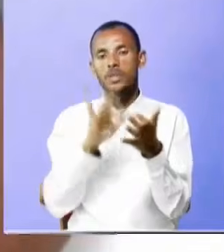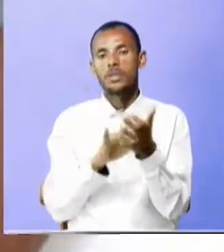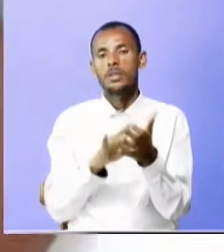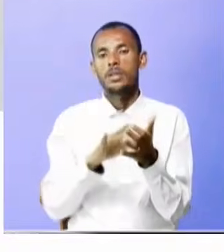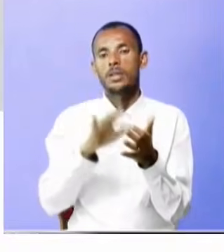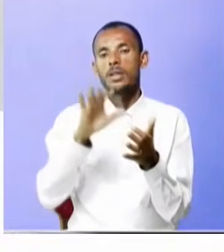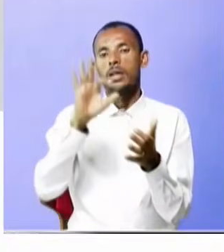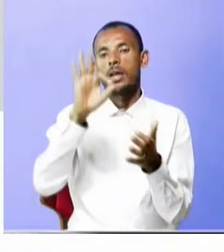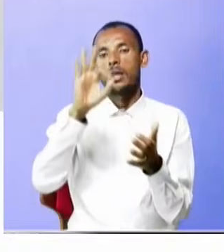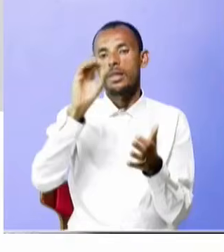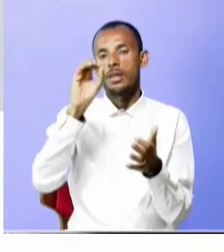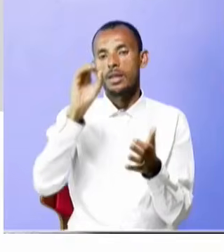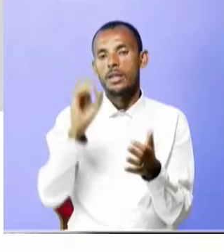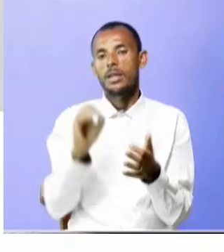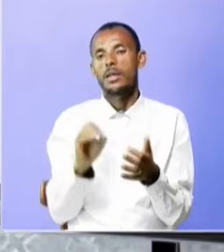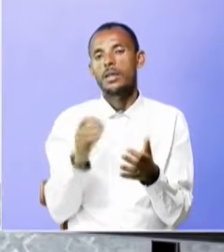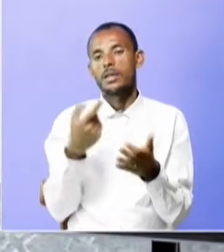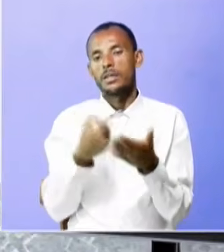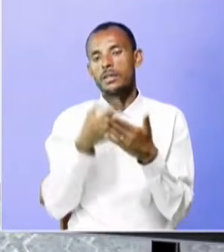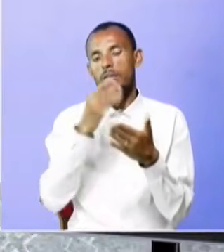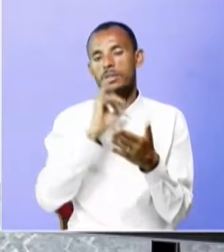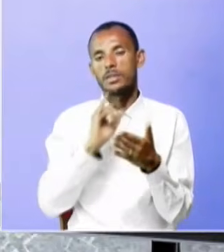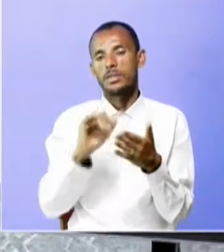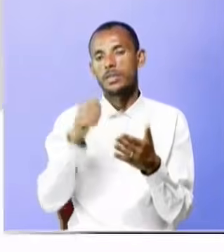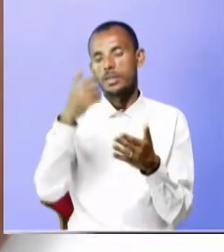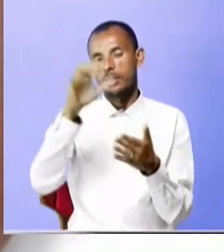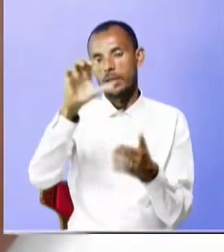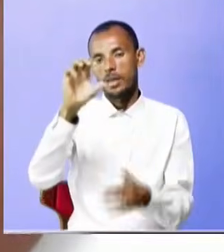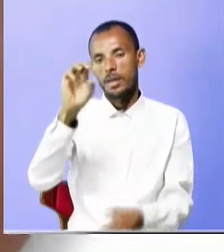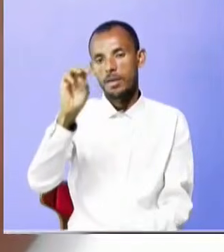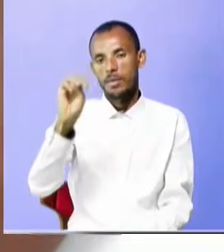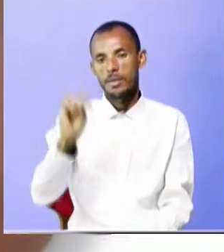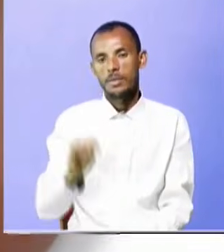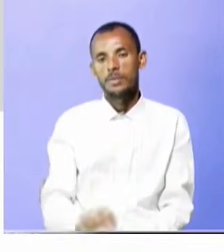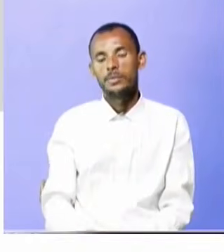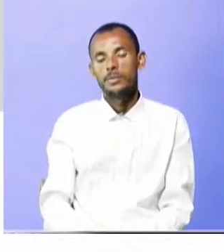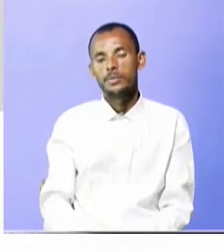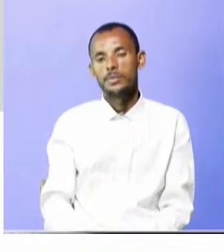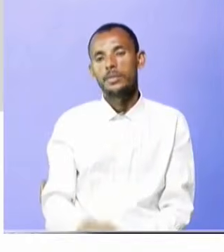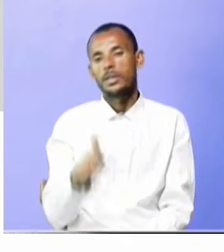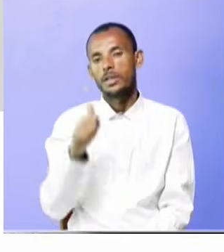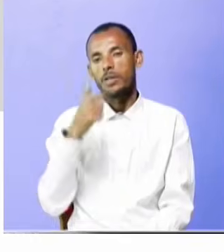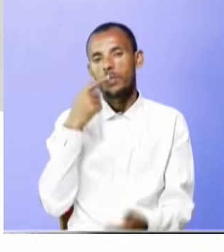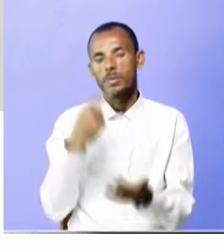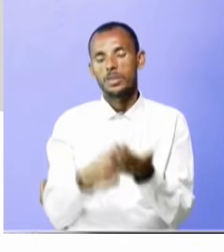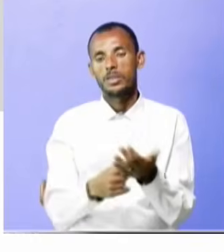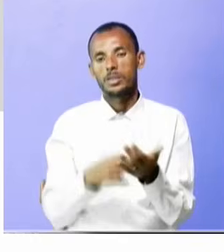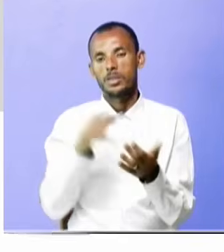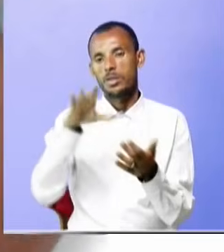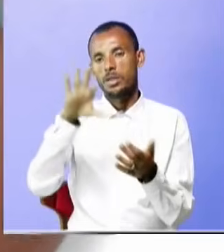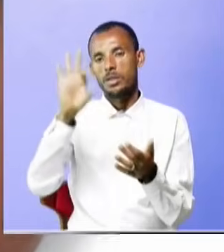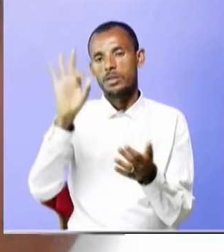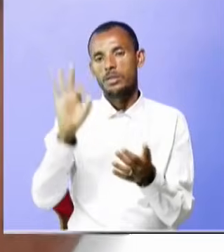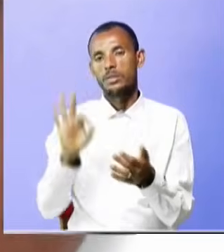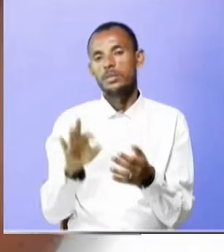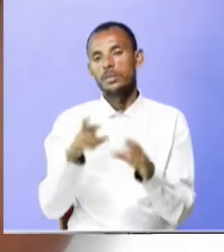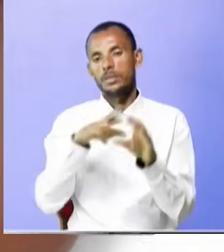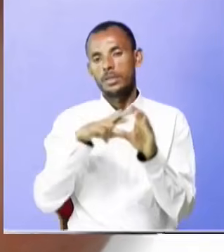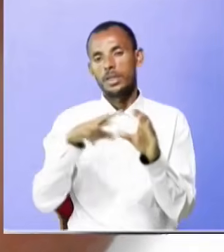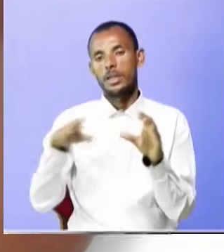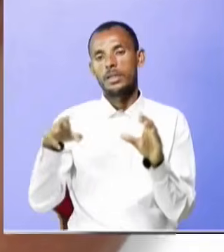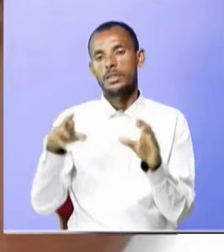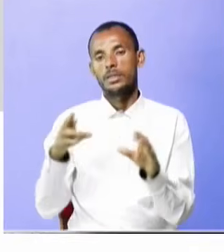degrees, right? So this is 10 centimeter. The other information that we have here is the radius is